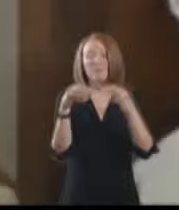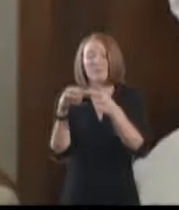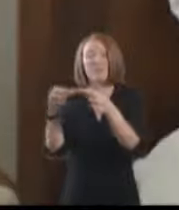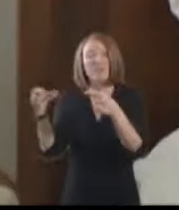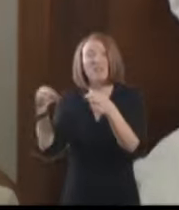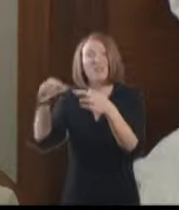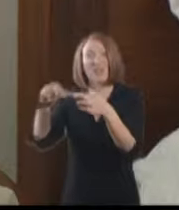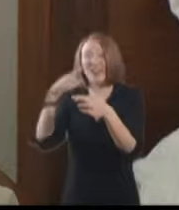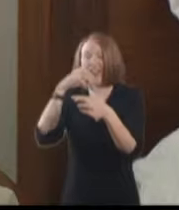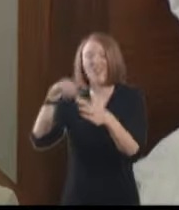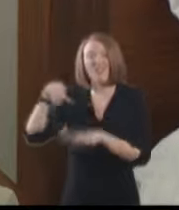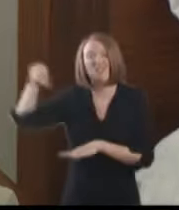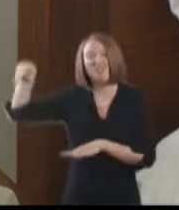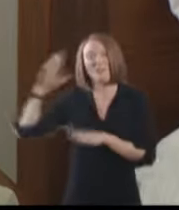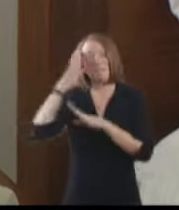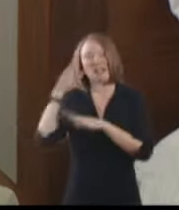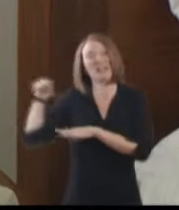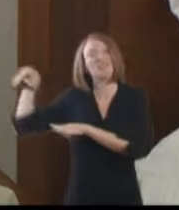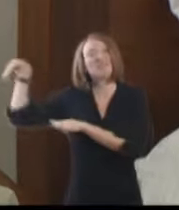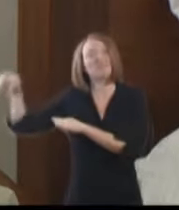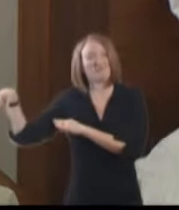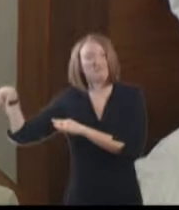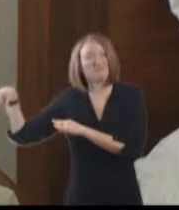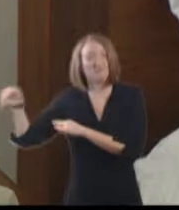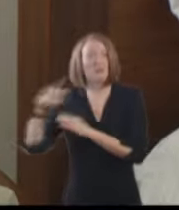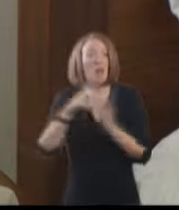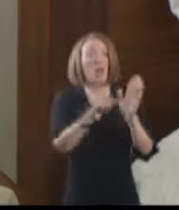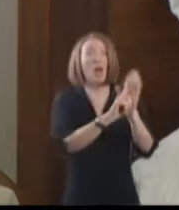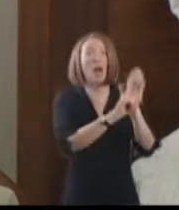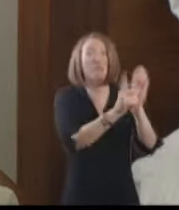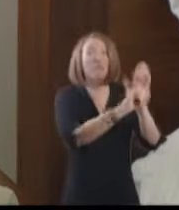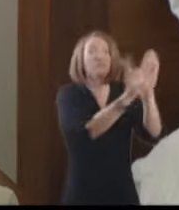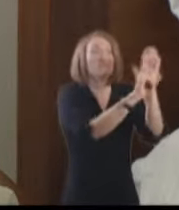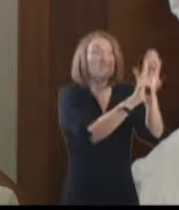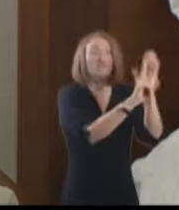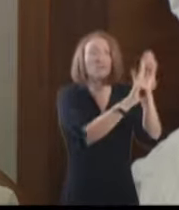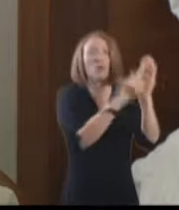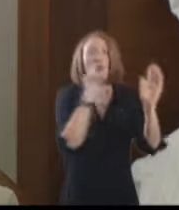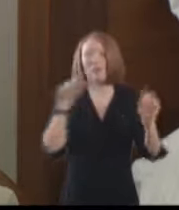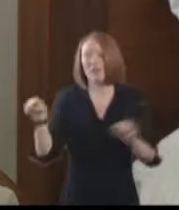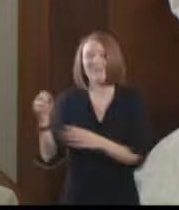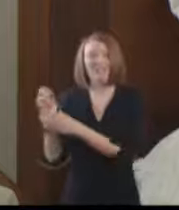This handset can be placed next to your bed at night and starts flashing when the alarm is activated.